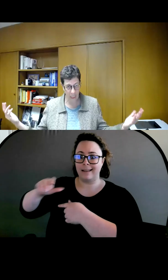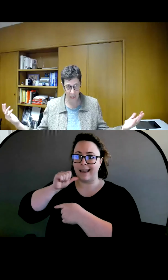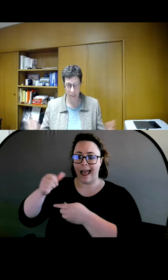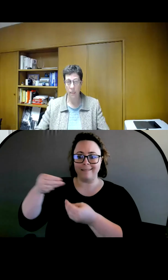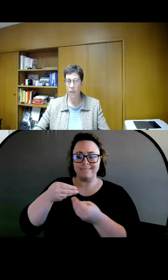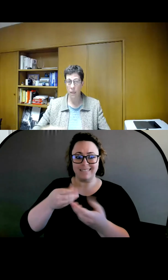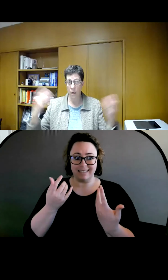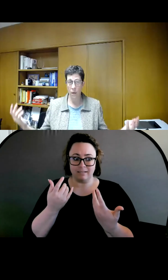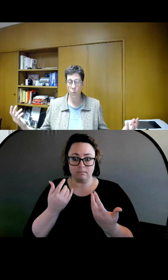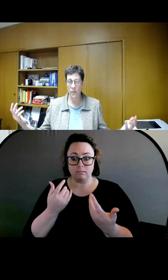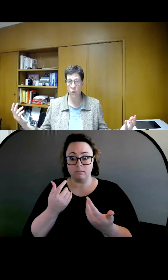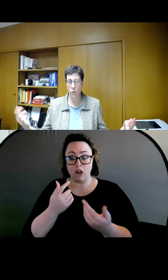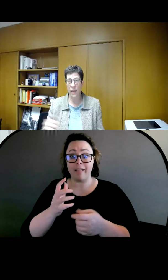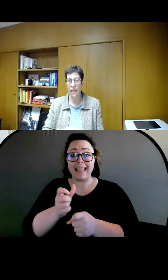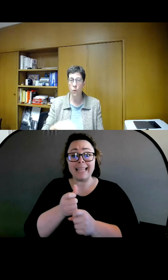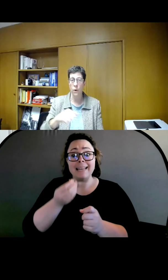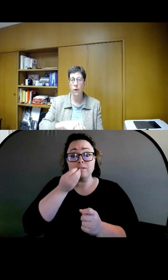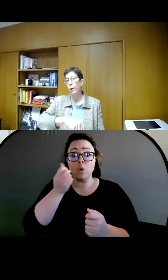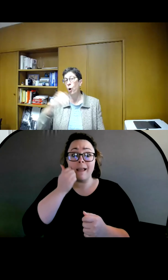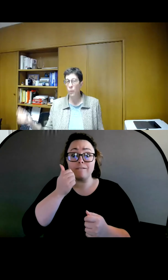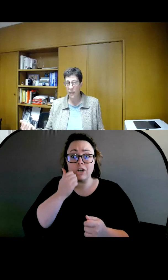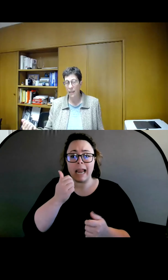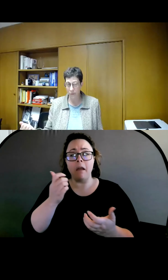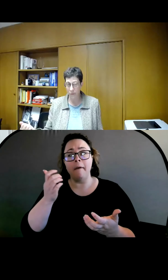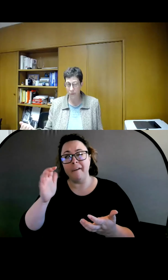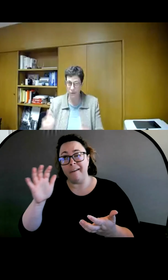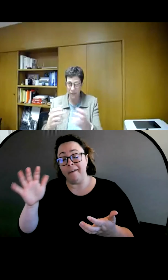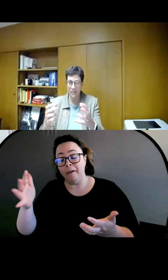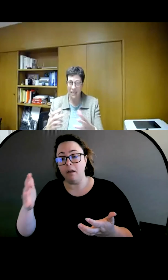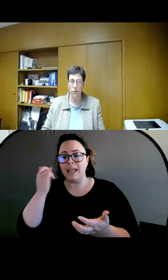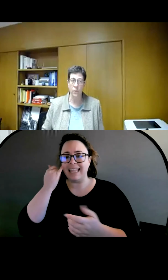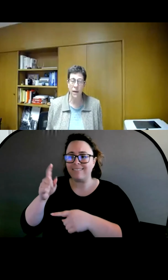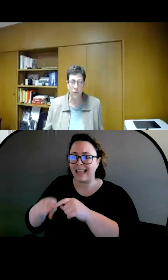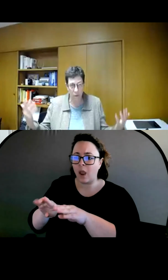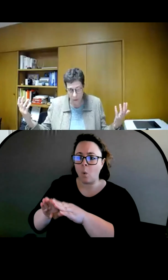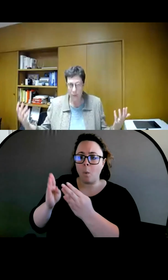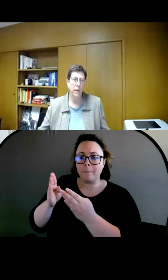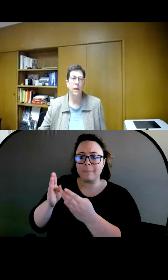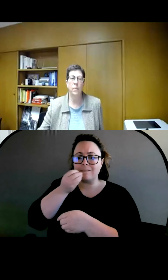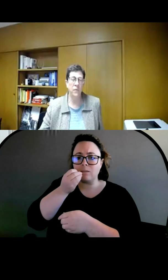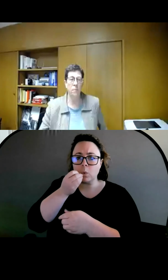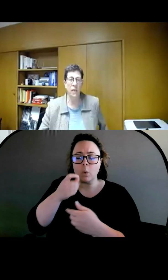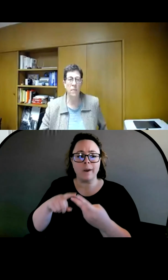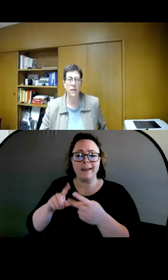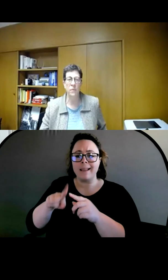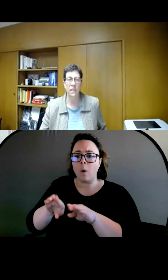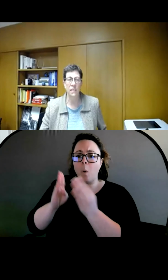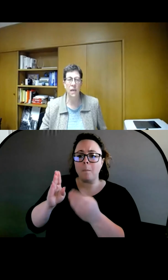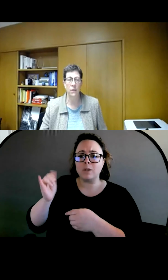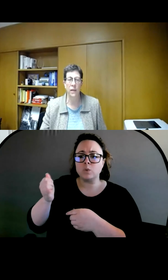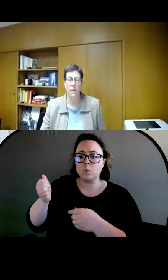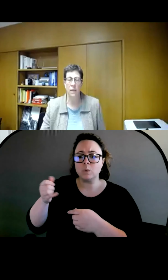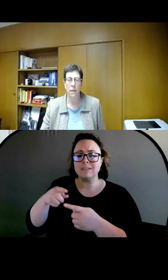but if they can't open their tray or open that juice container or whatever, they may end up